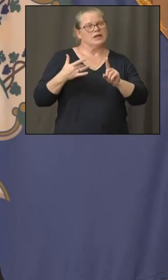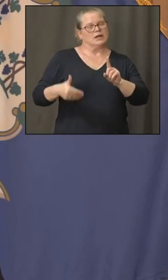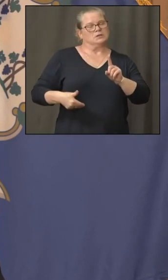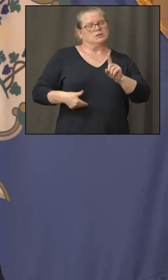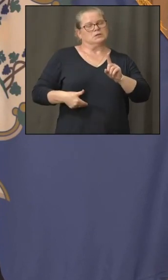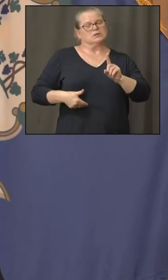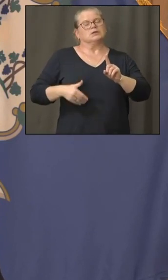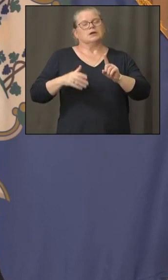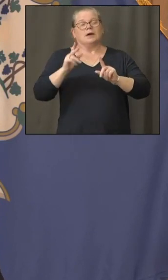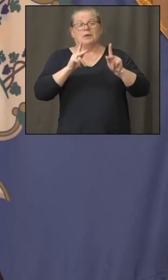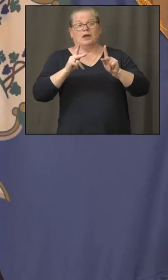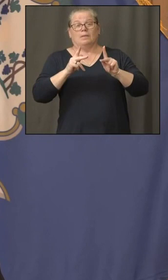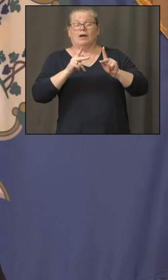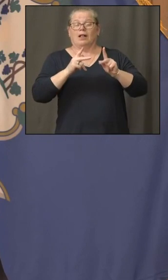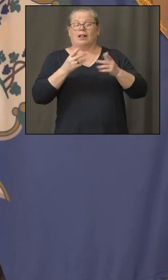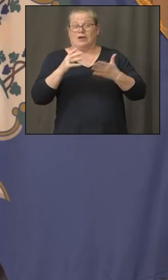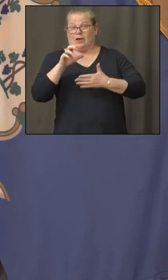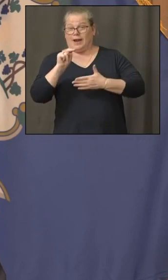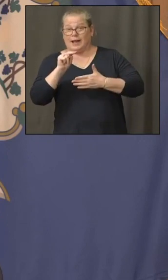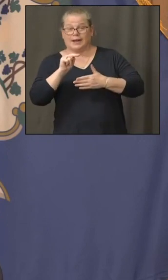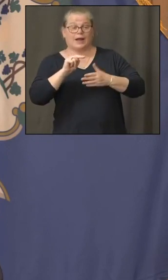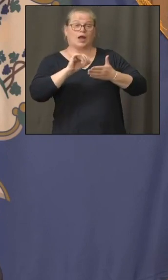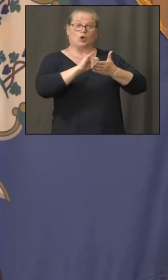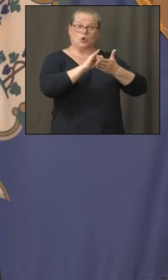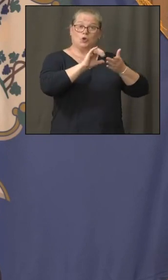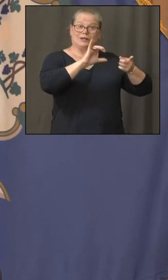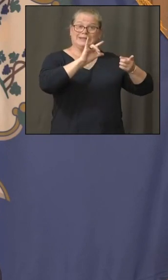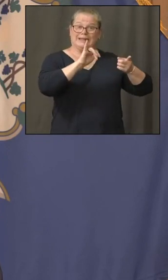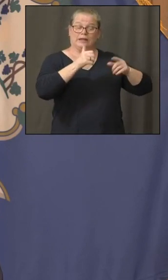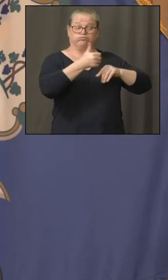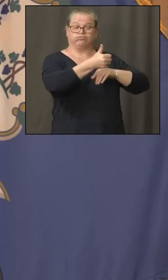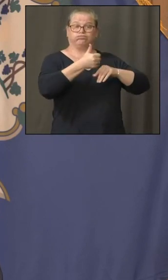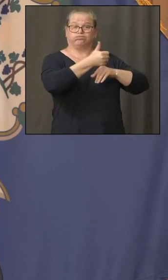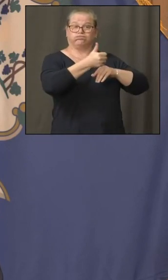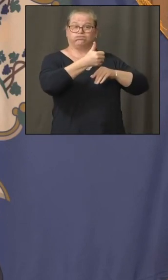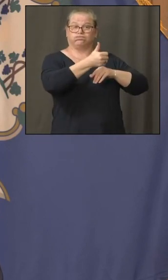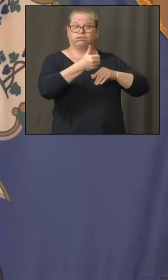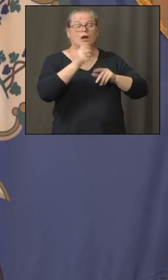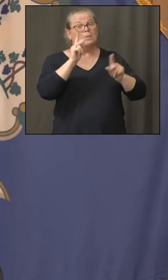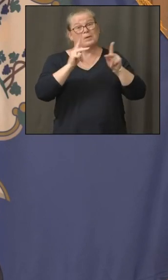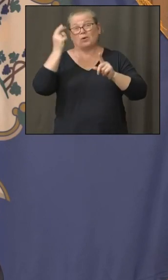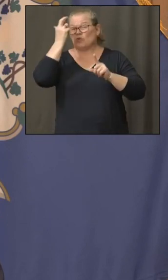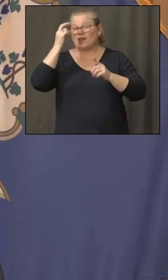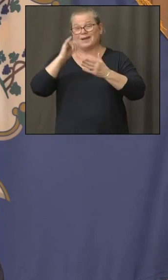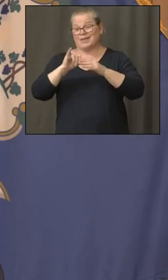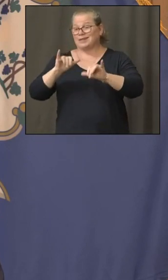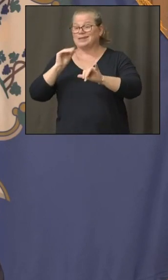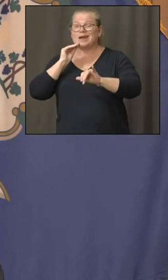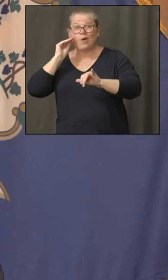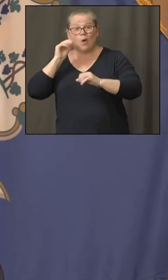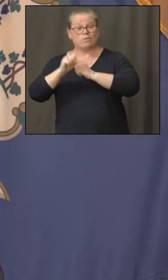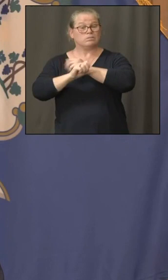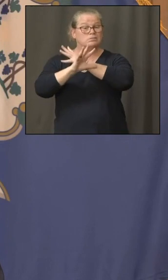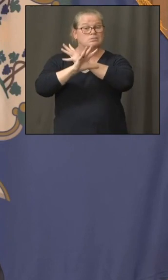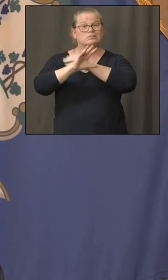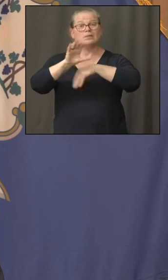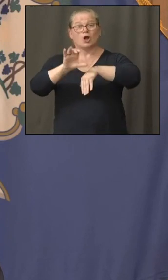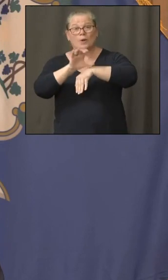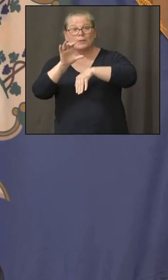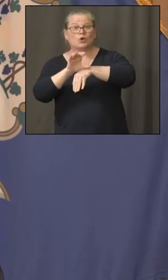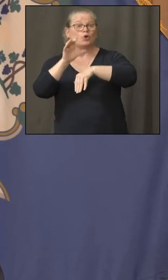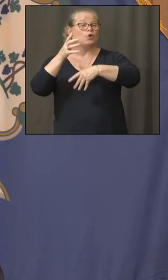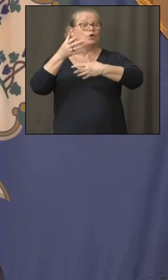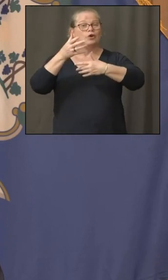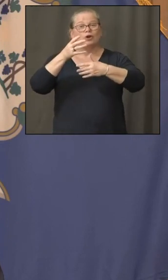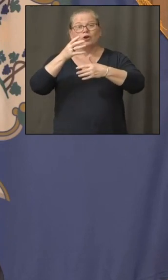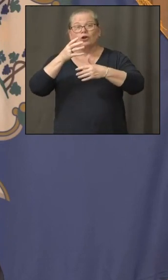back and forth between New York City as people realize telecommuting was working pretty well. I don't have to spend 2.5